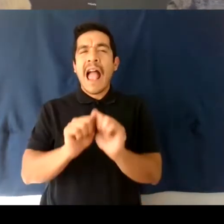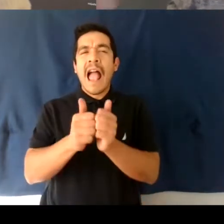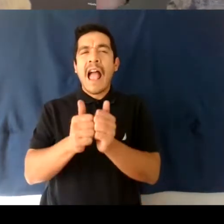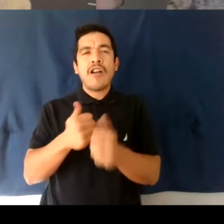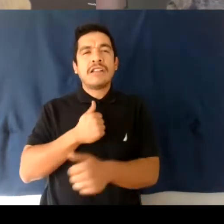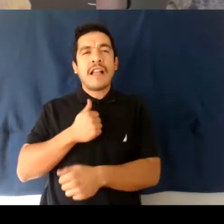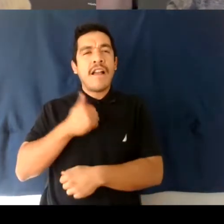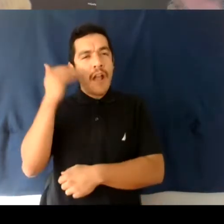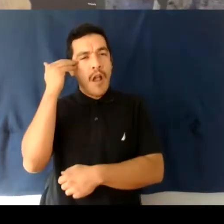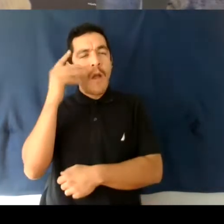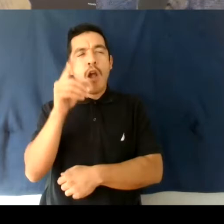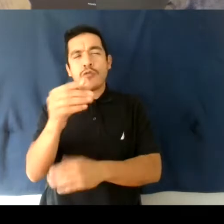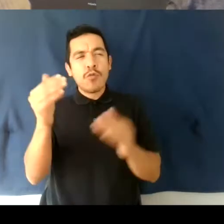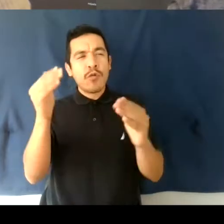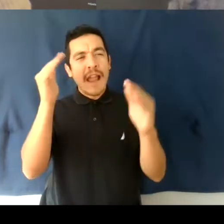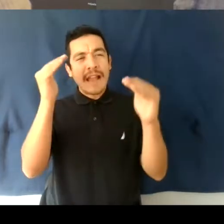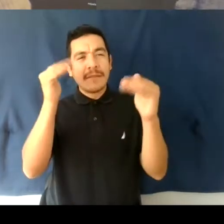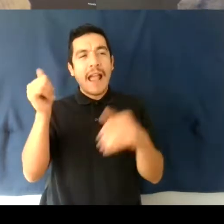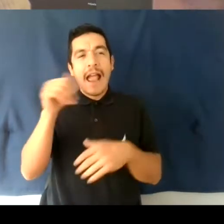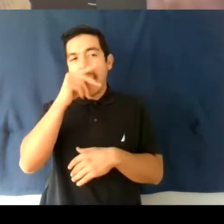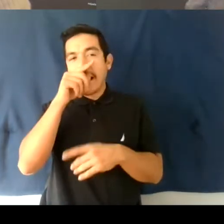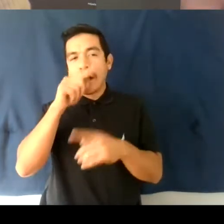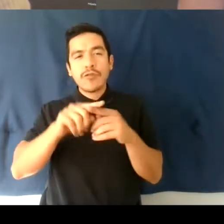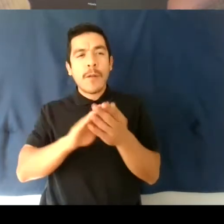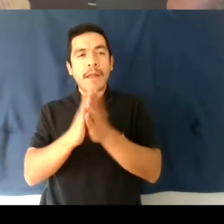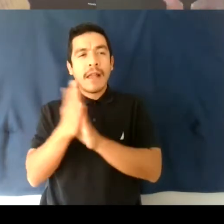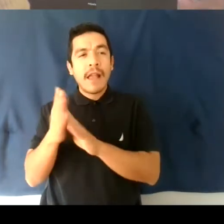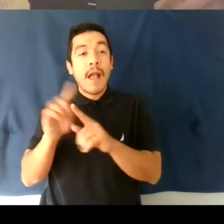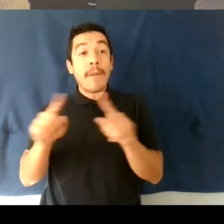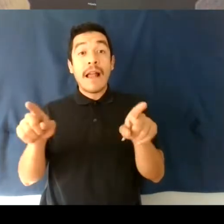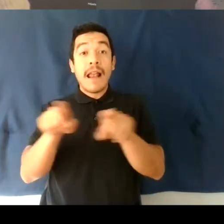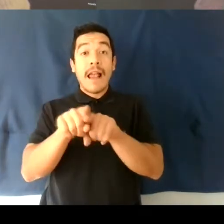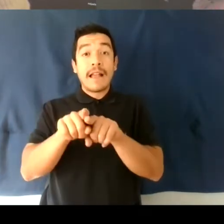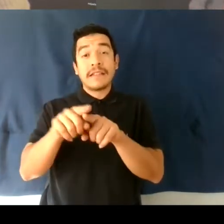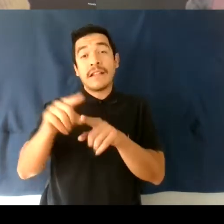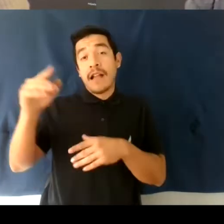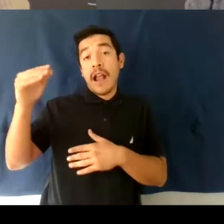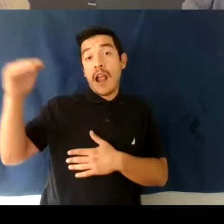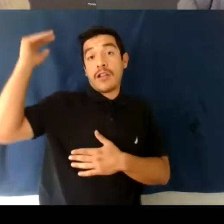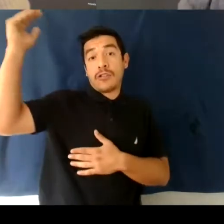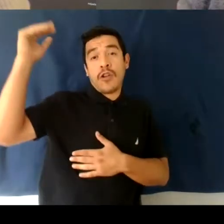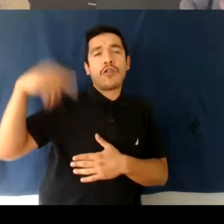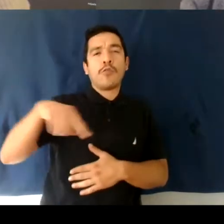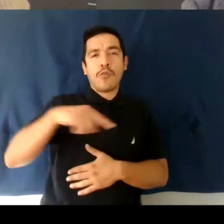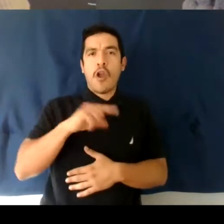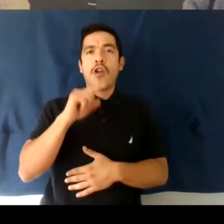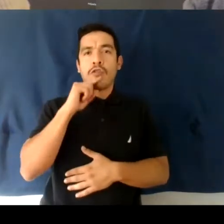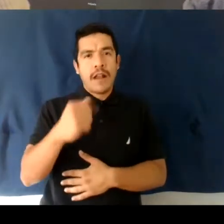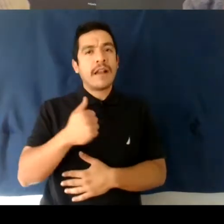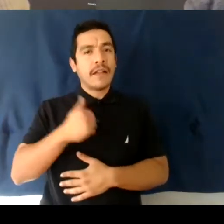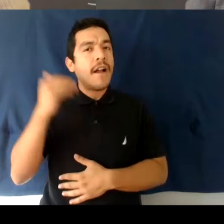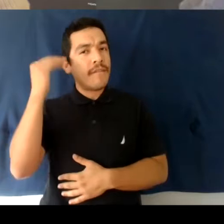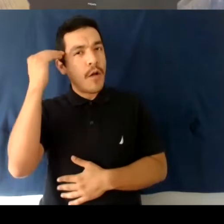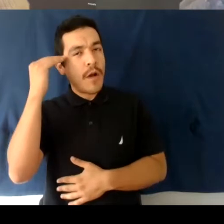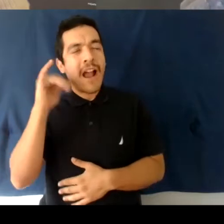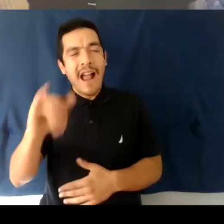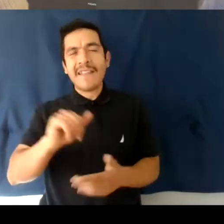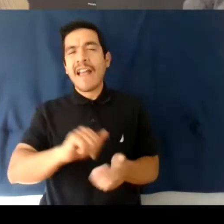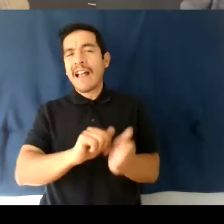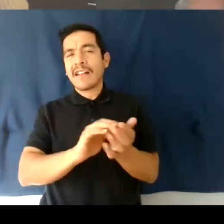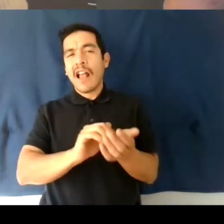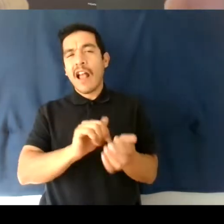a 7-year-old to be? But then, as adults, we're so self-aware. And I think actually that's another part of the burnout that comes